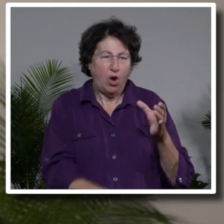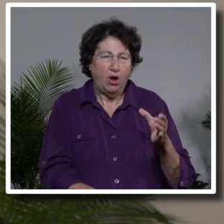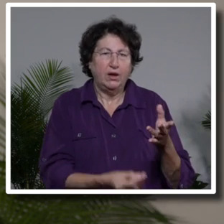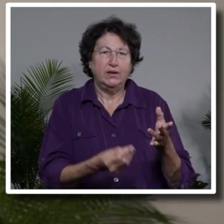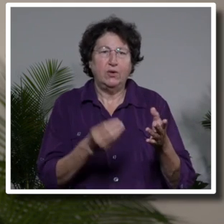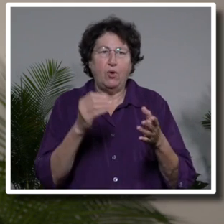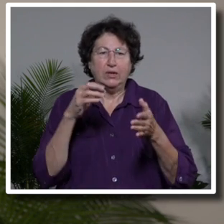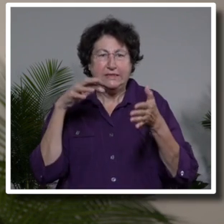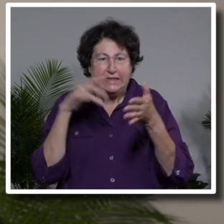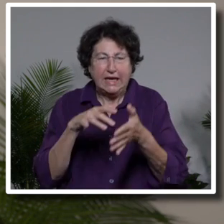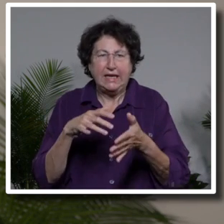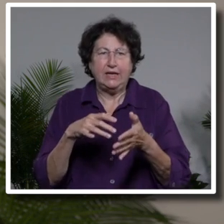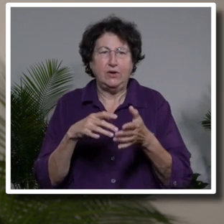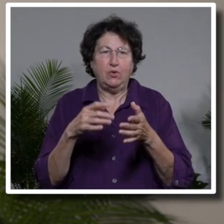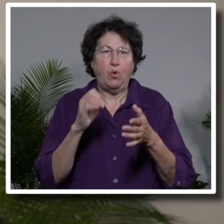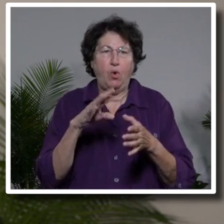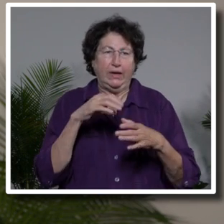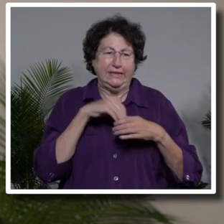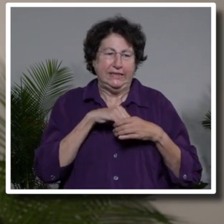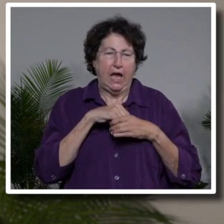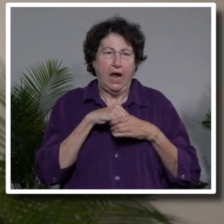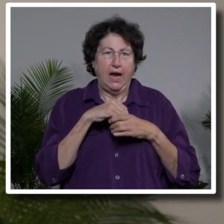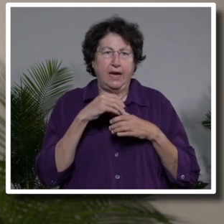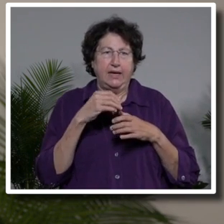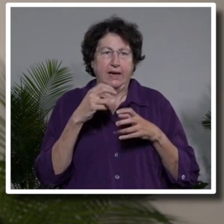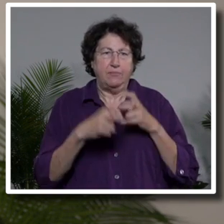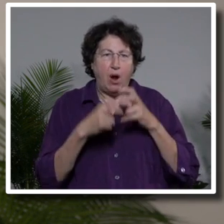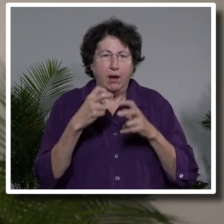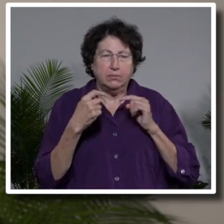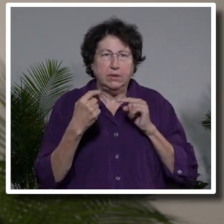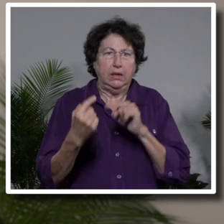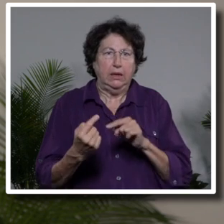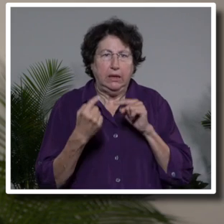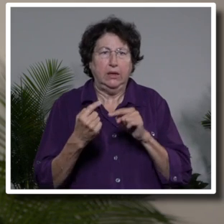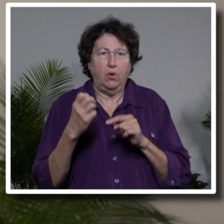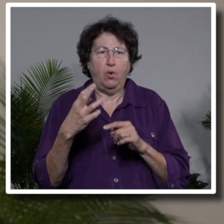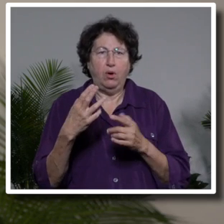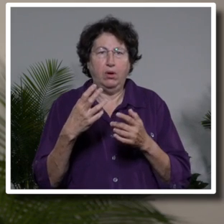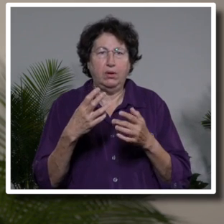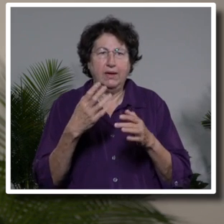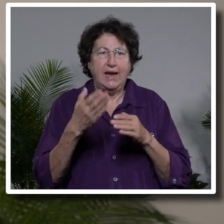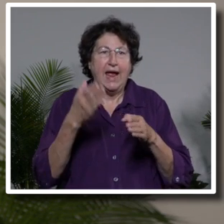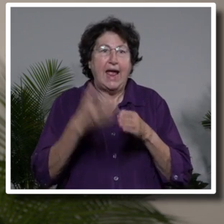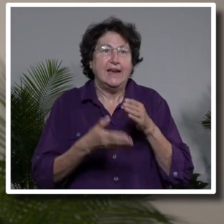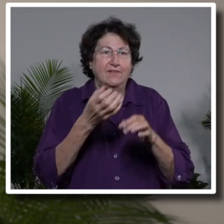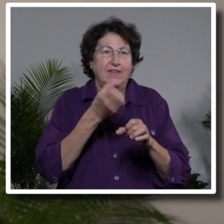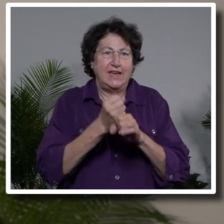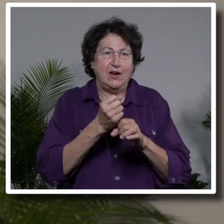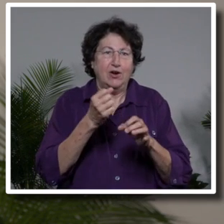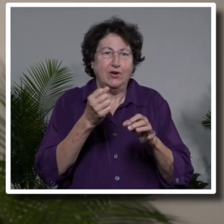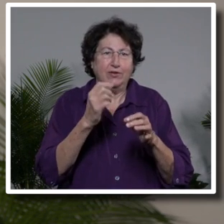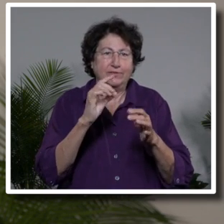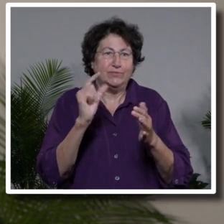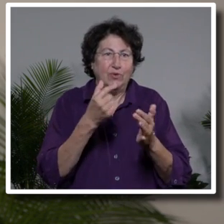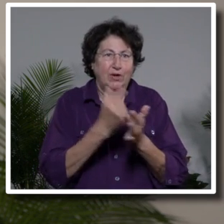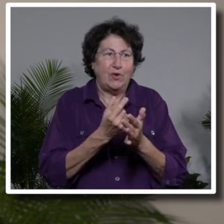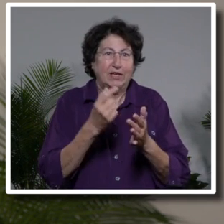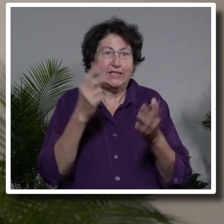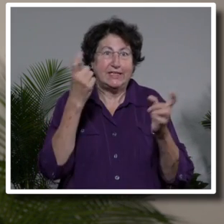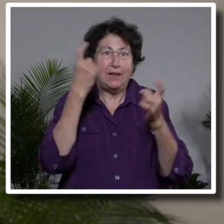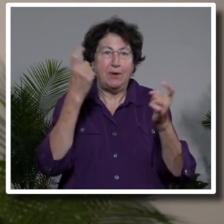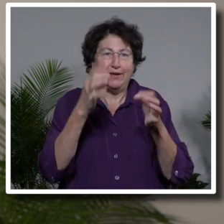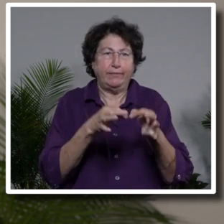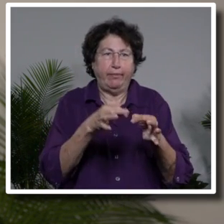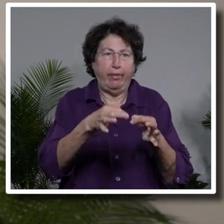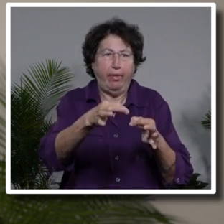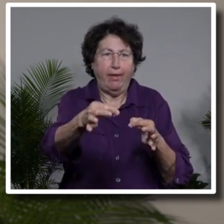or battled the inner demons within us, or watched as our end of the year celebrations got postponed and canceled. Through